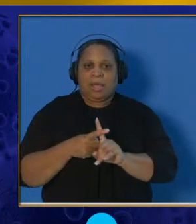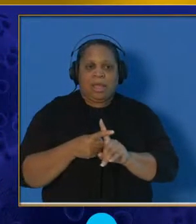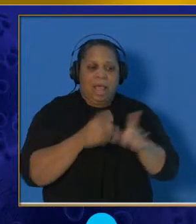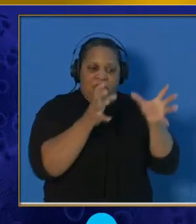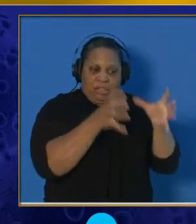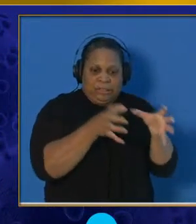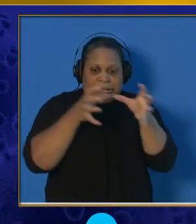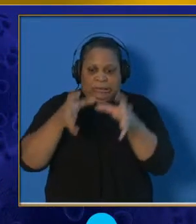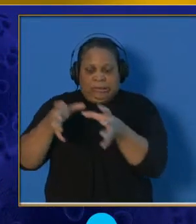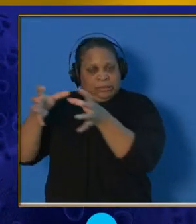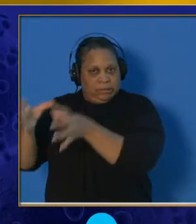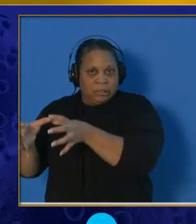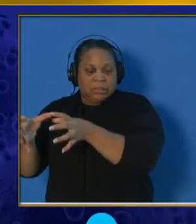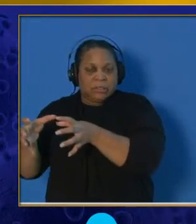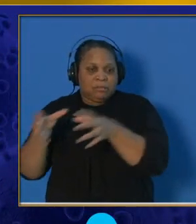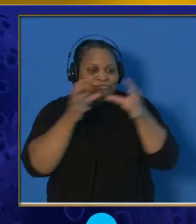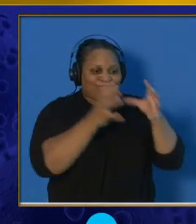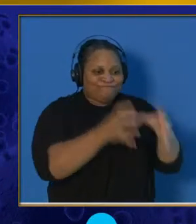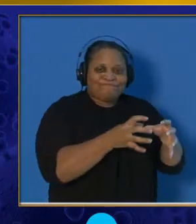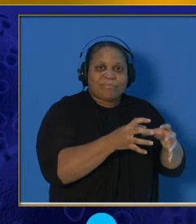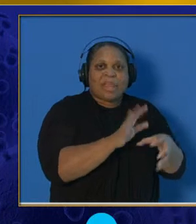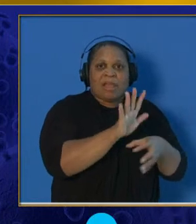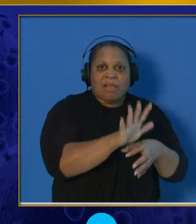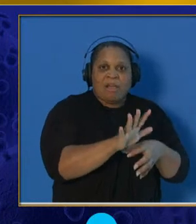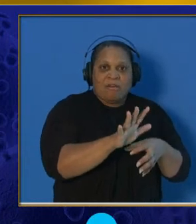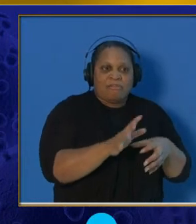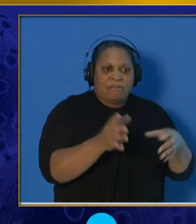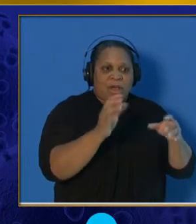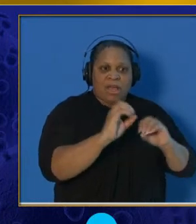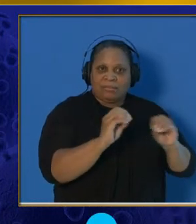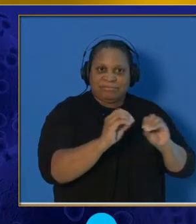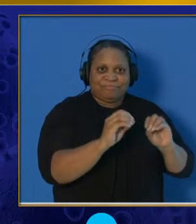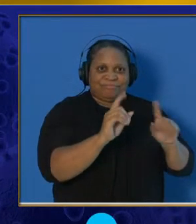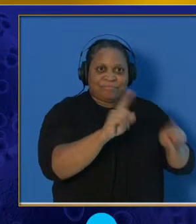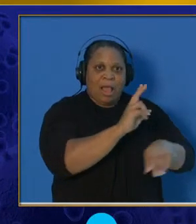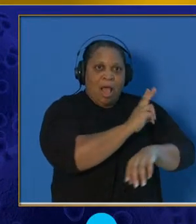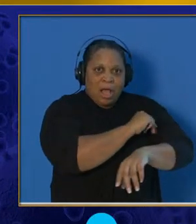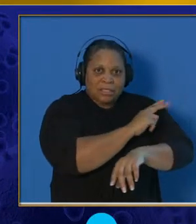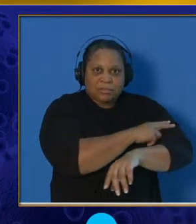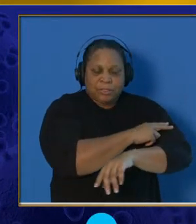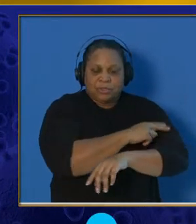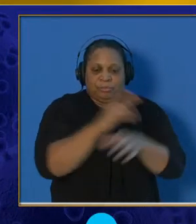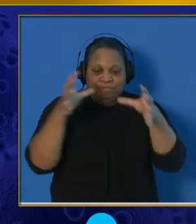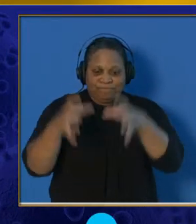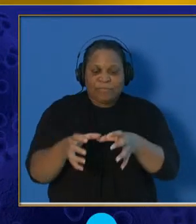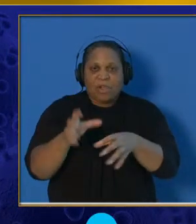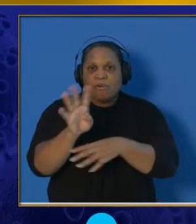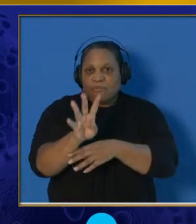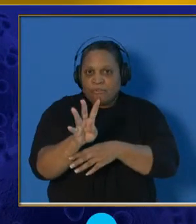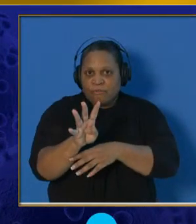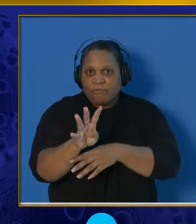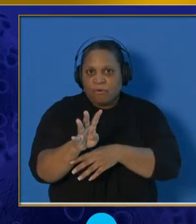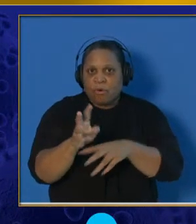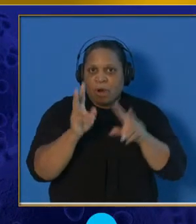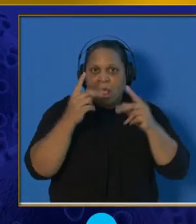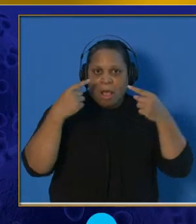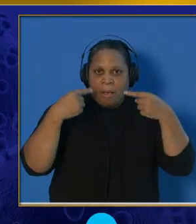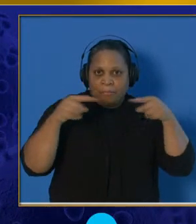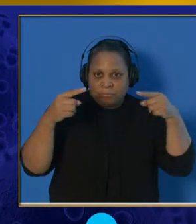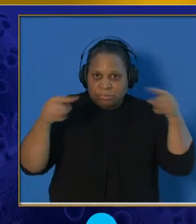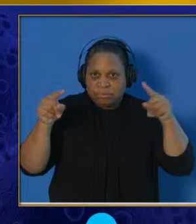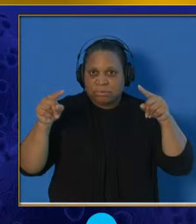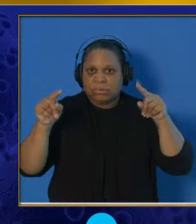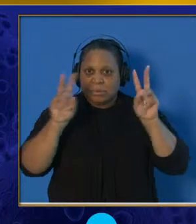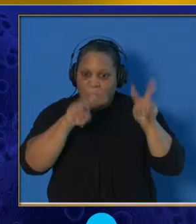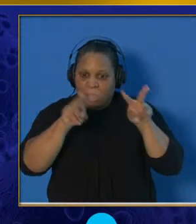is as follows. There are 5 active cases, of which 4 persons are under active public health